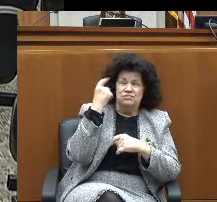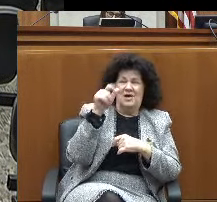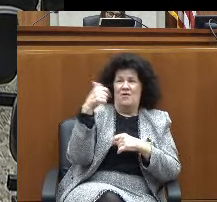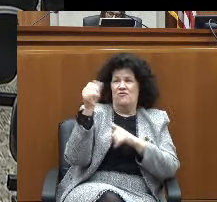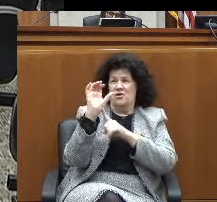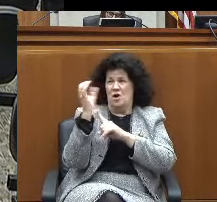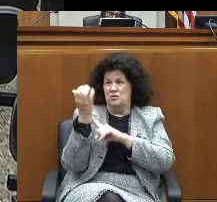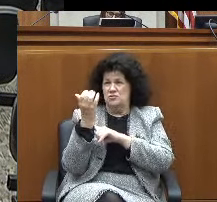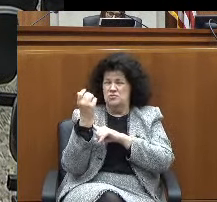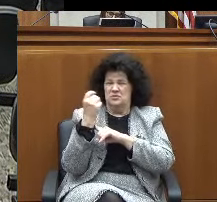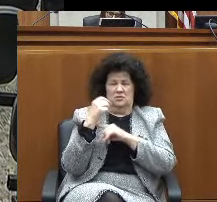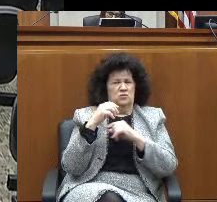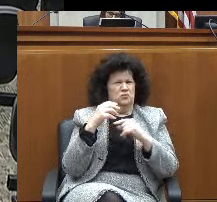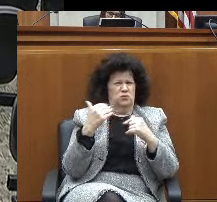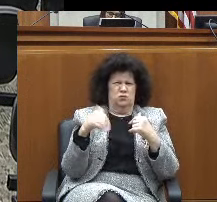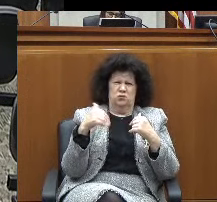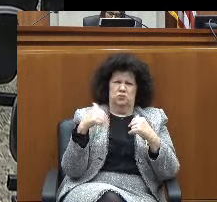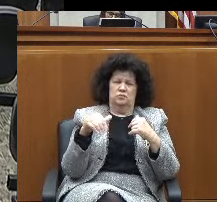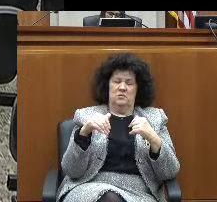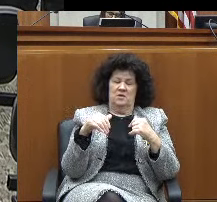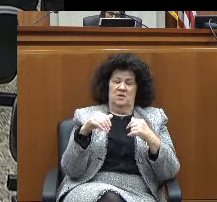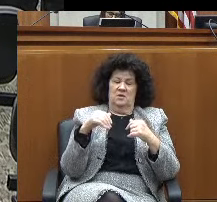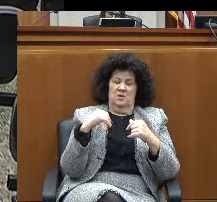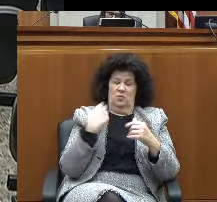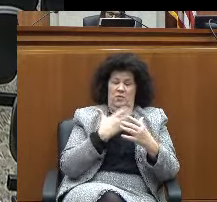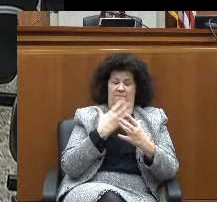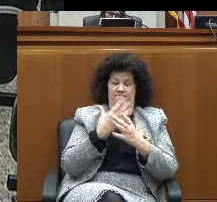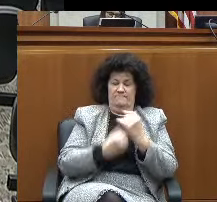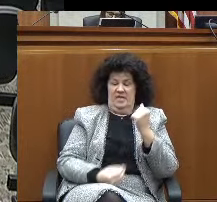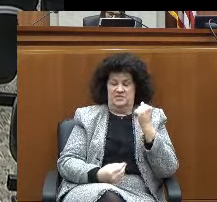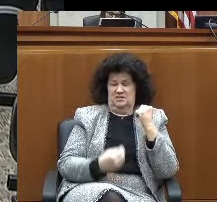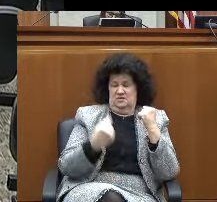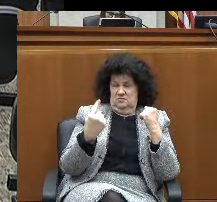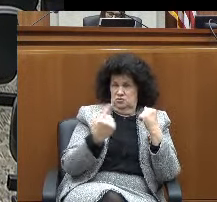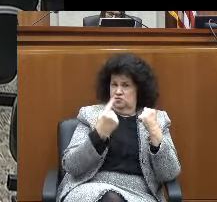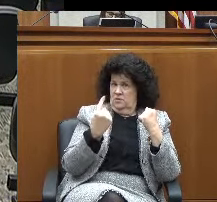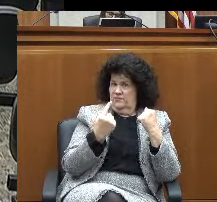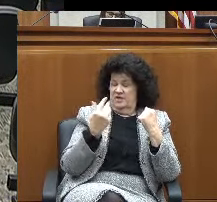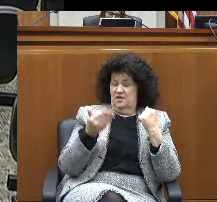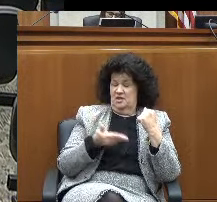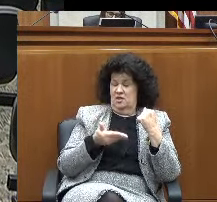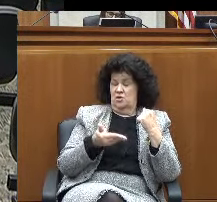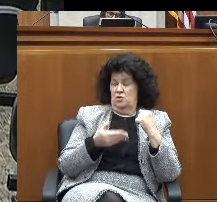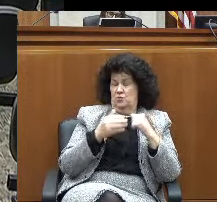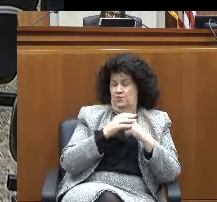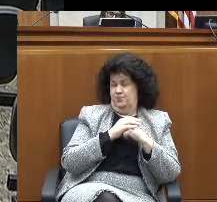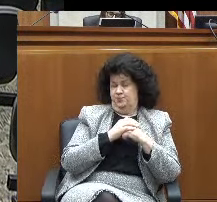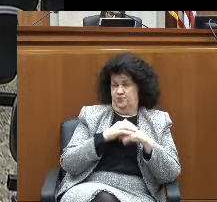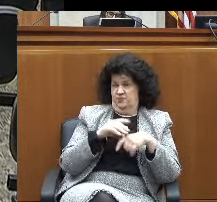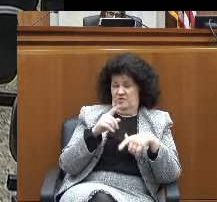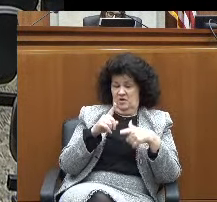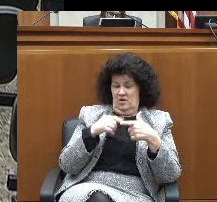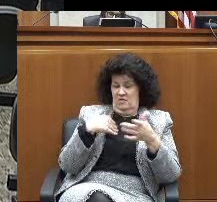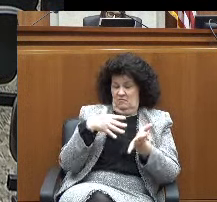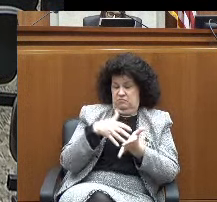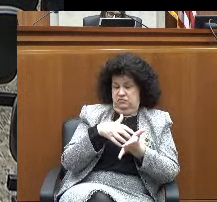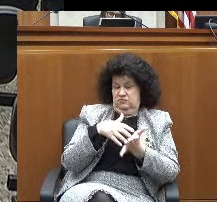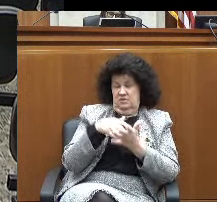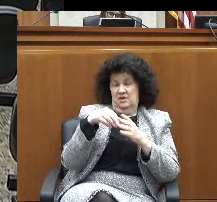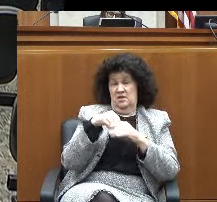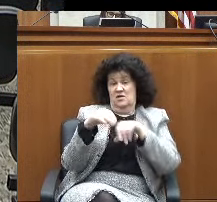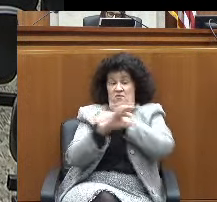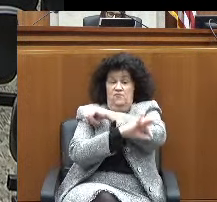cultures. I think there's a strong message that's missing here, because we haven't identified foreign languages and given legislators